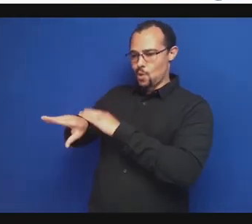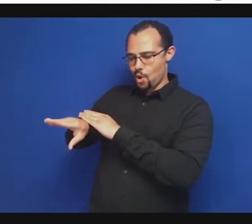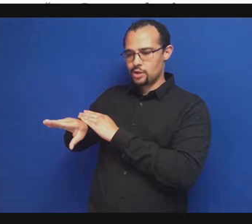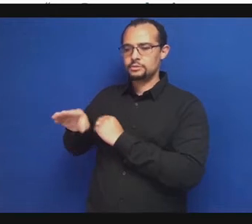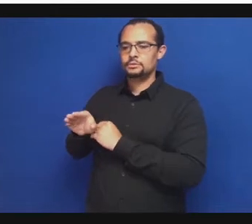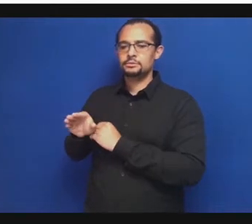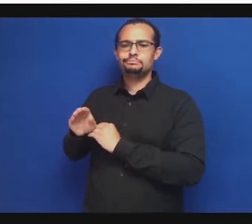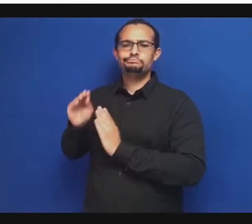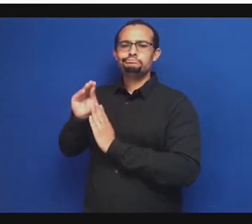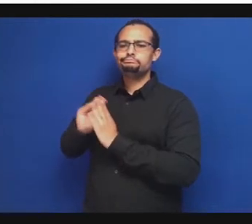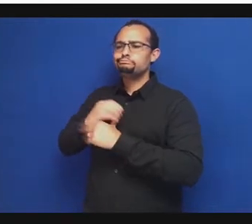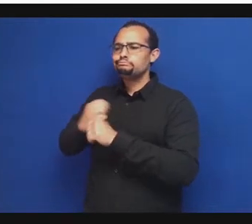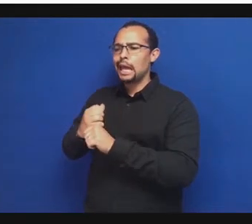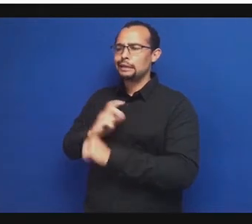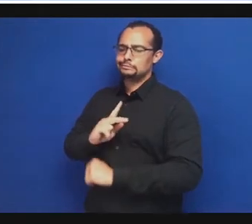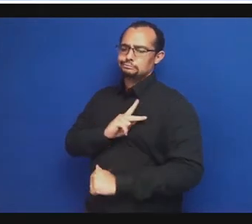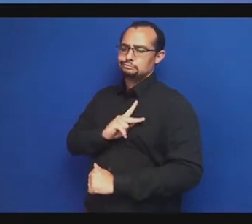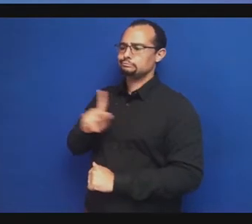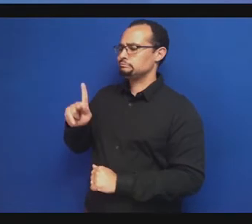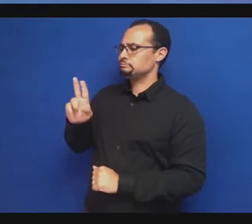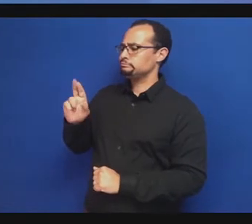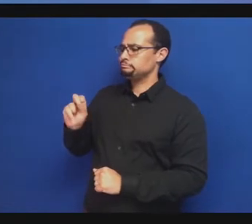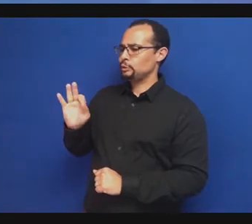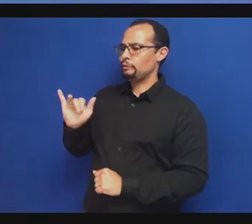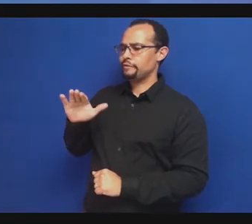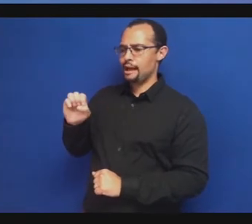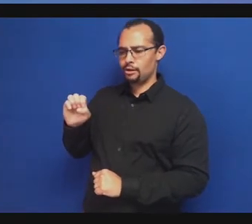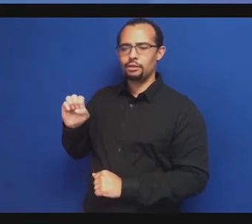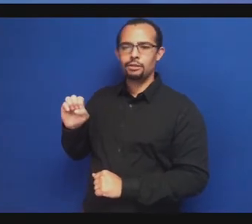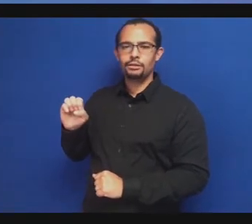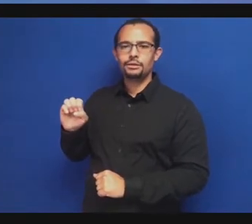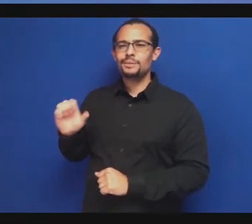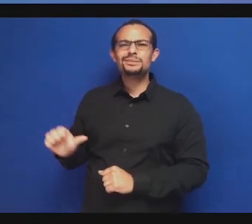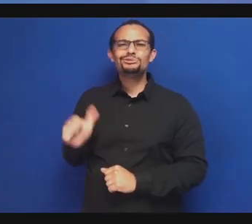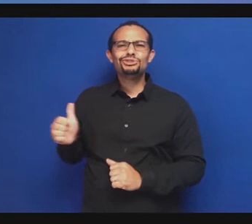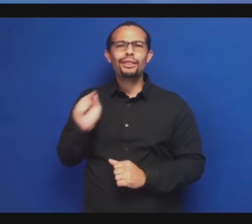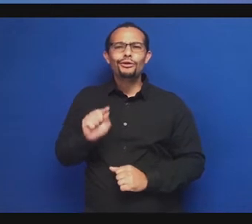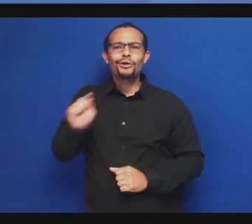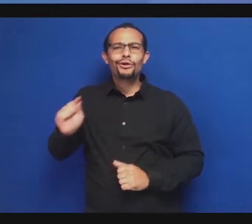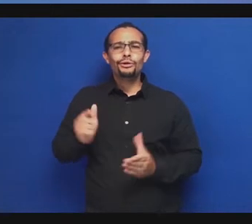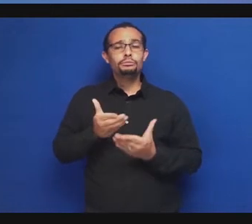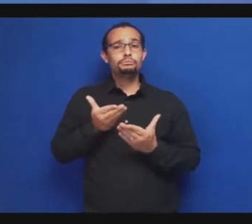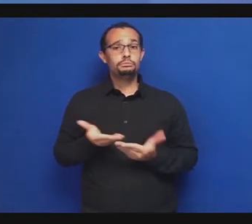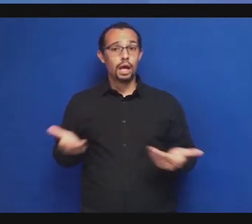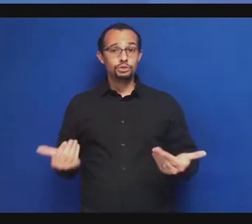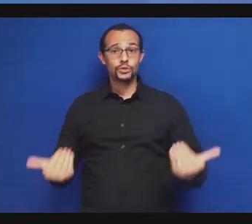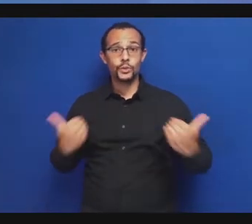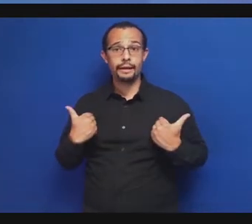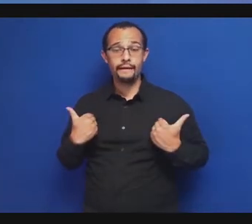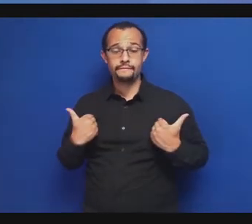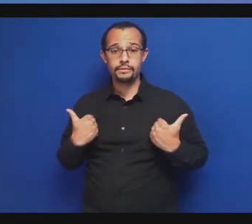outlets that should be incorporated, or you can incorporate for your own personal